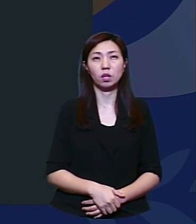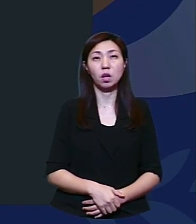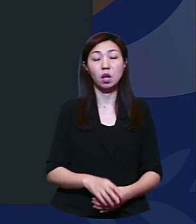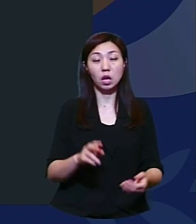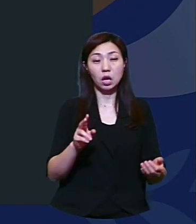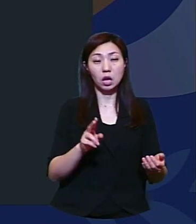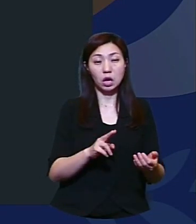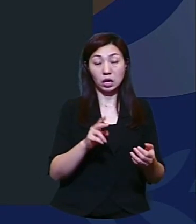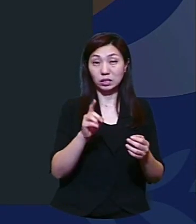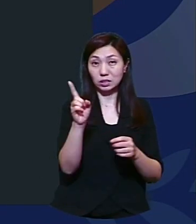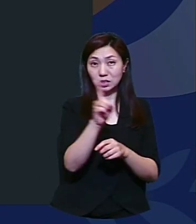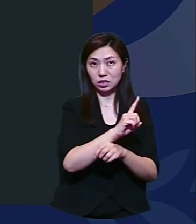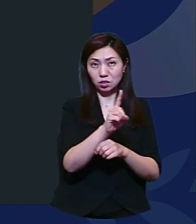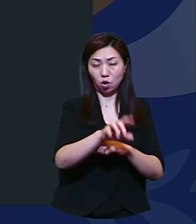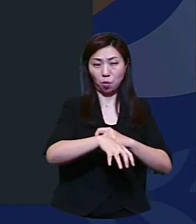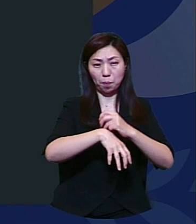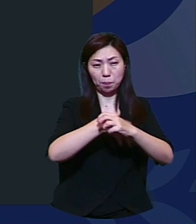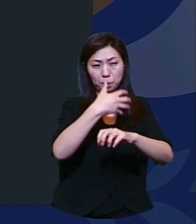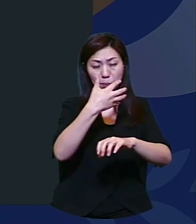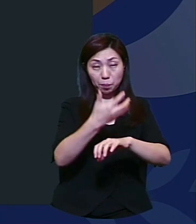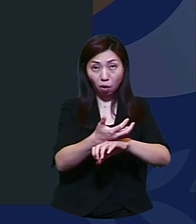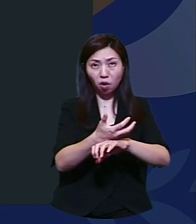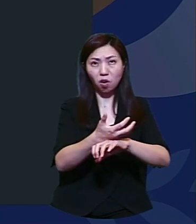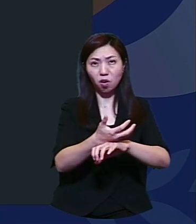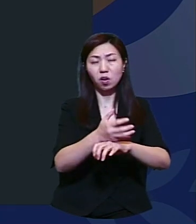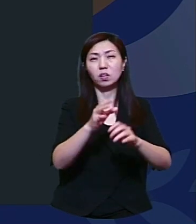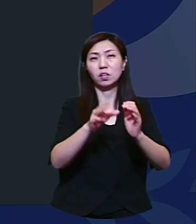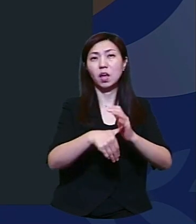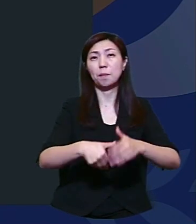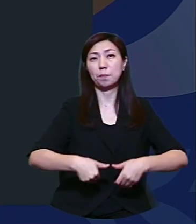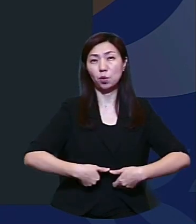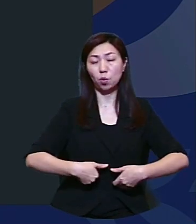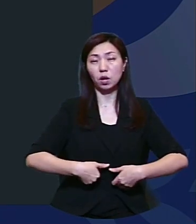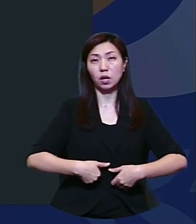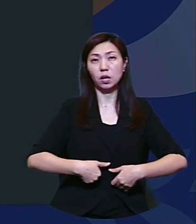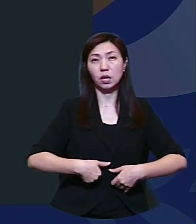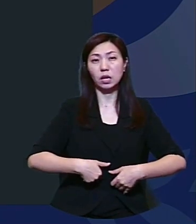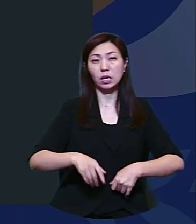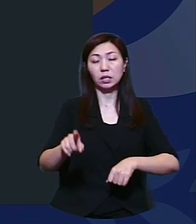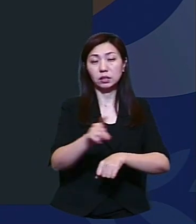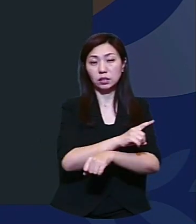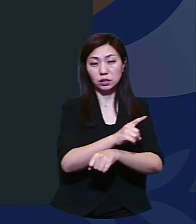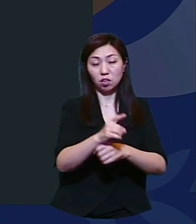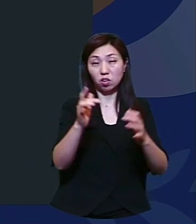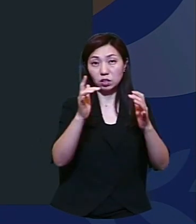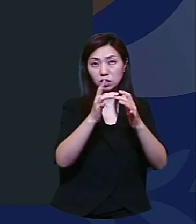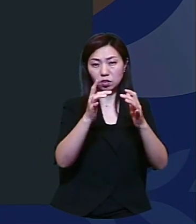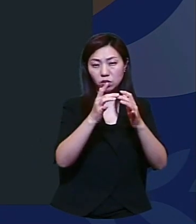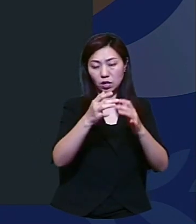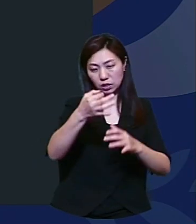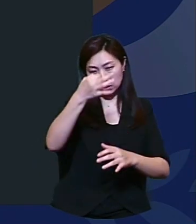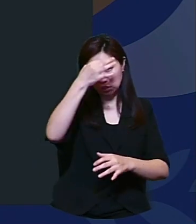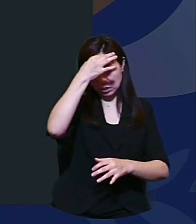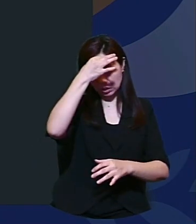know, ITU published a digital skill assessment guidebook last